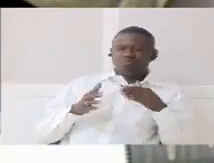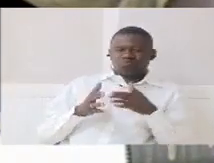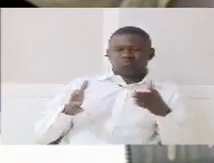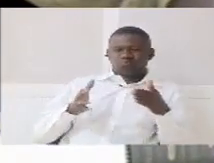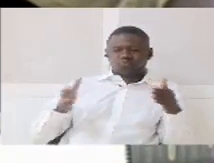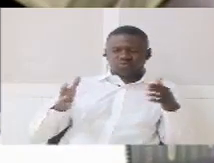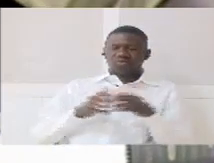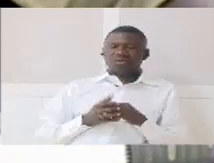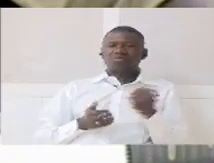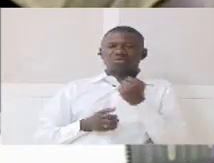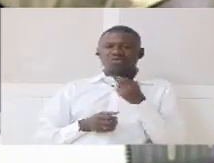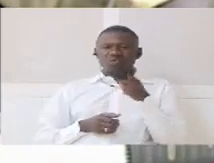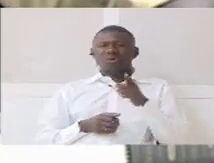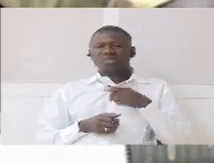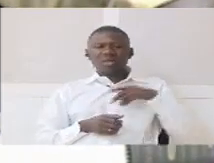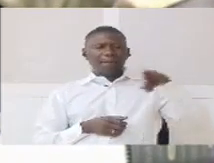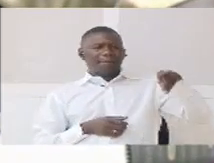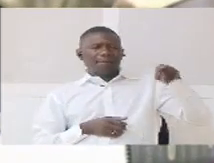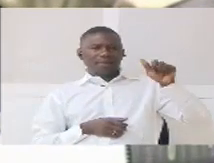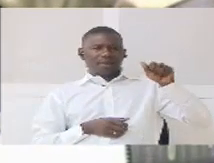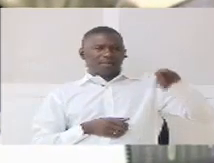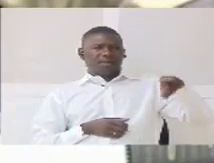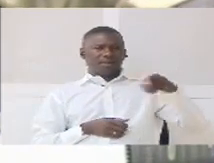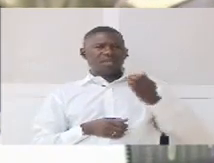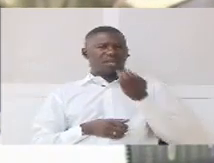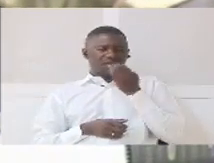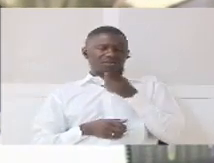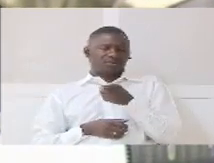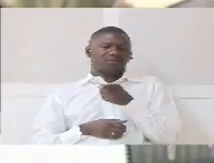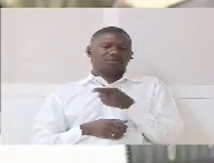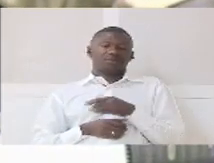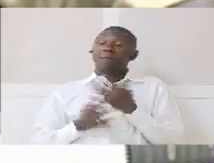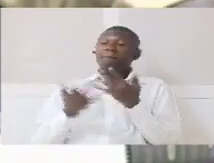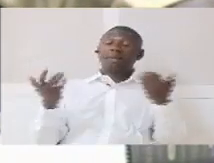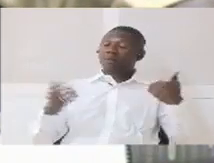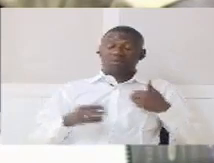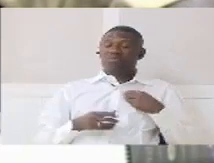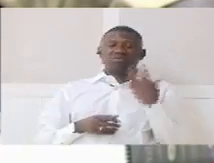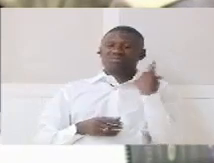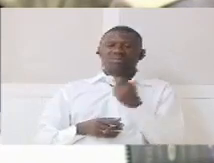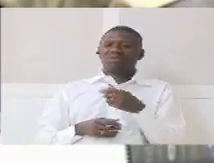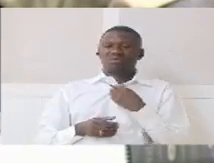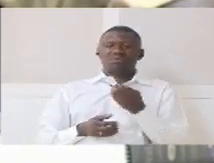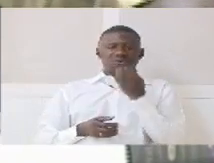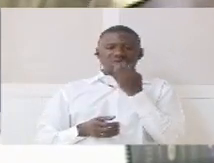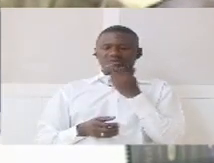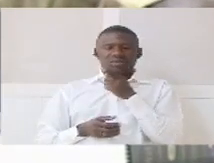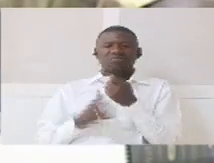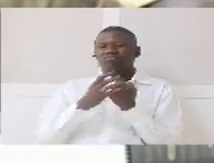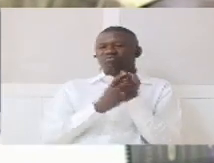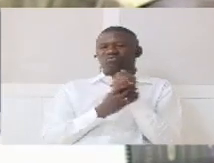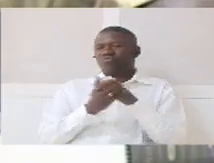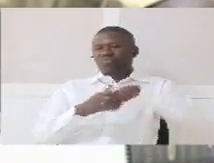The pap that they eat, they claim a lot of them because of monomin responsible for the swelling of their feet, and so most of them